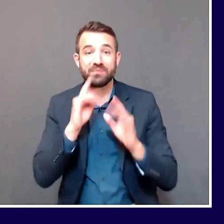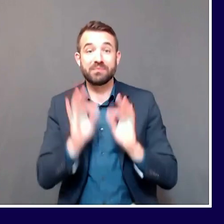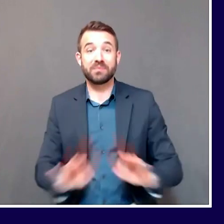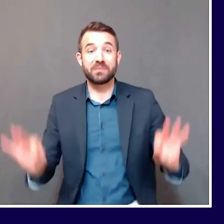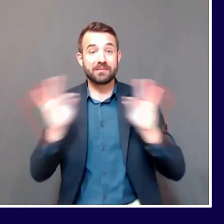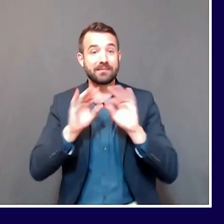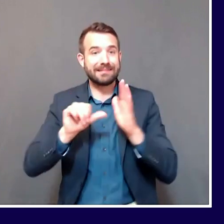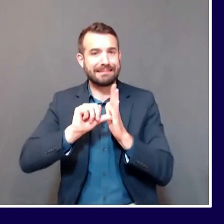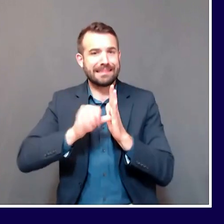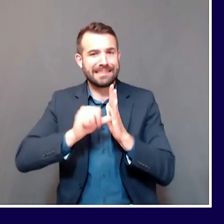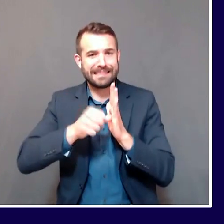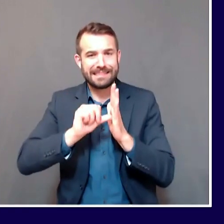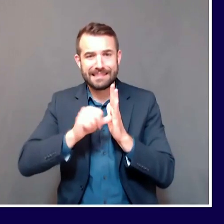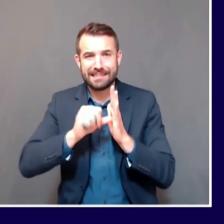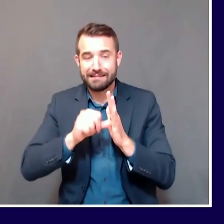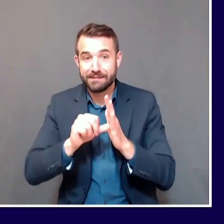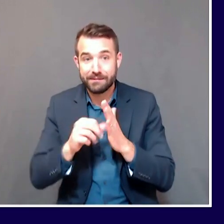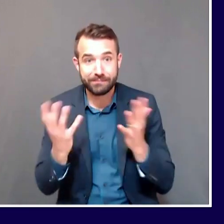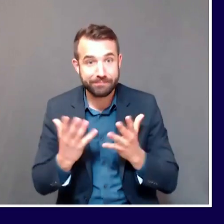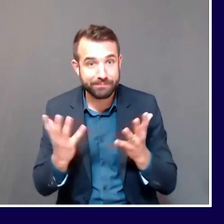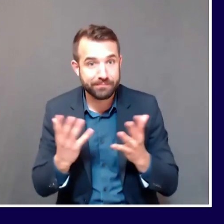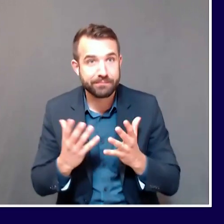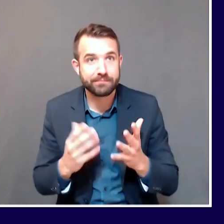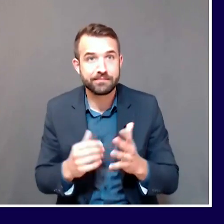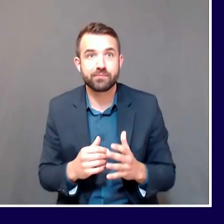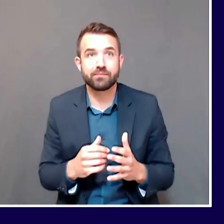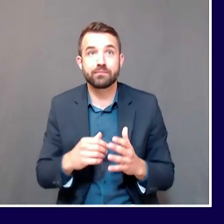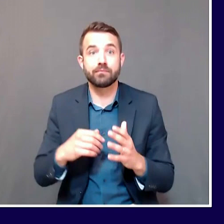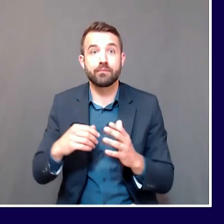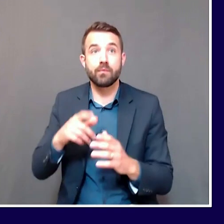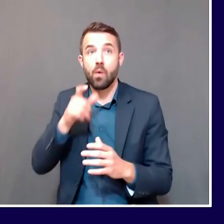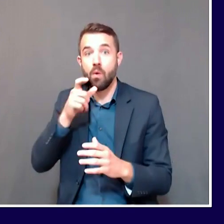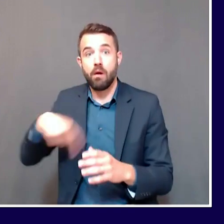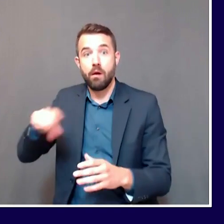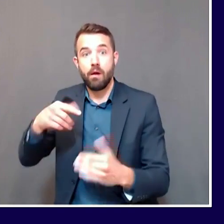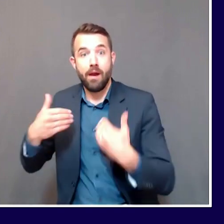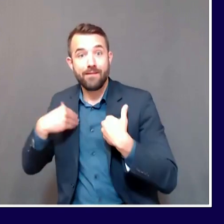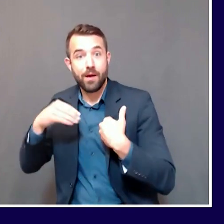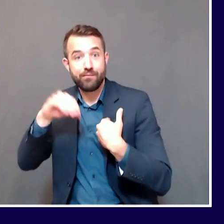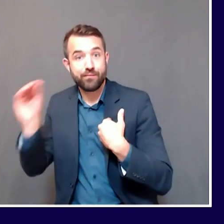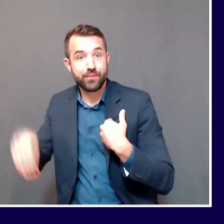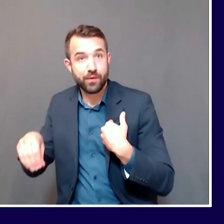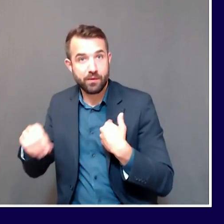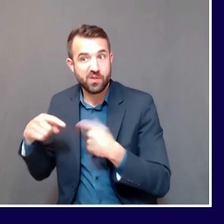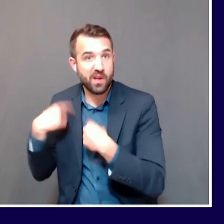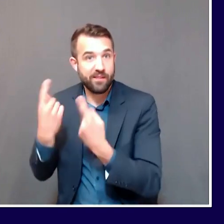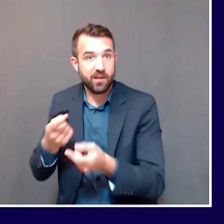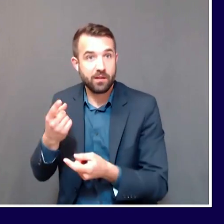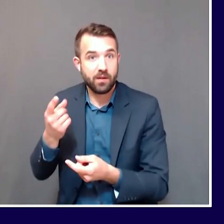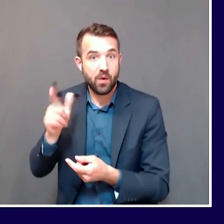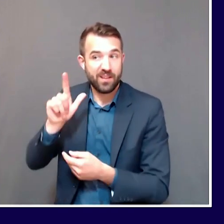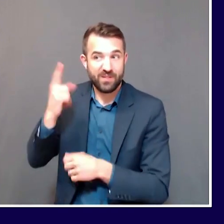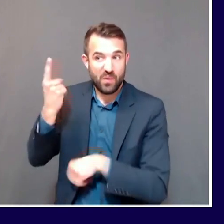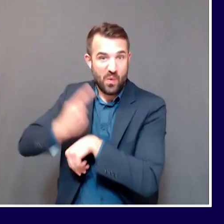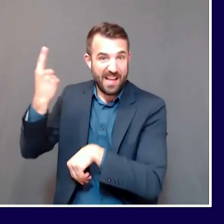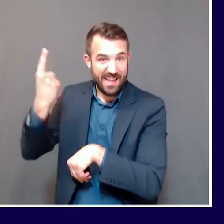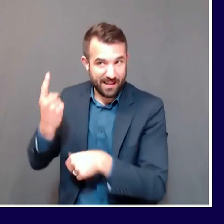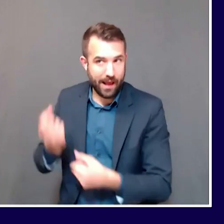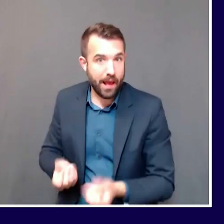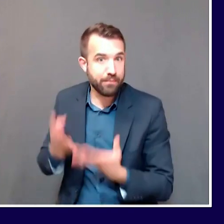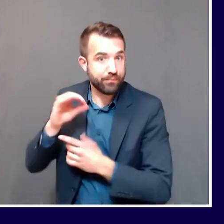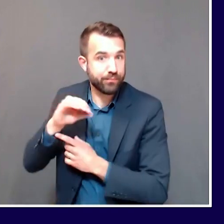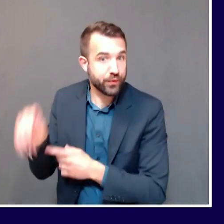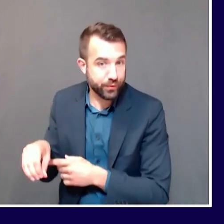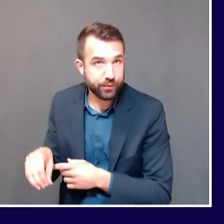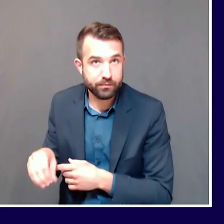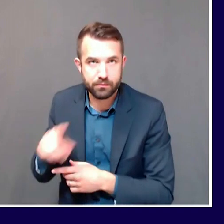positivity rate just for the tests that were done in the last 24 hours. Again, just in the last 24